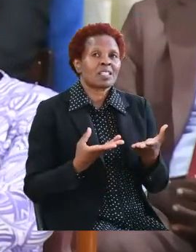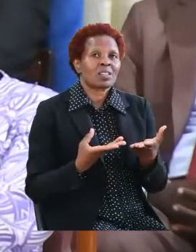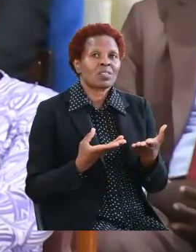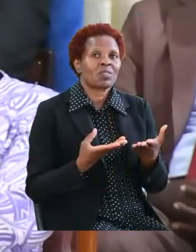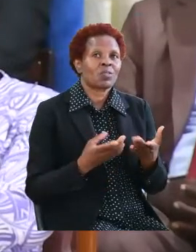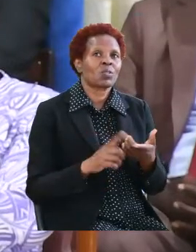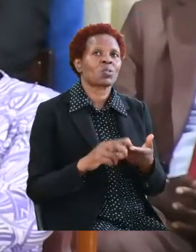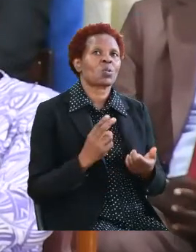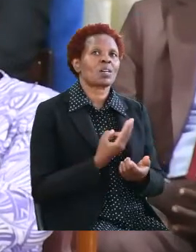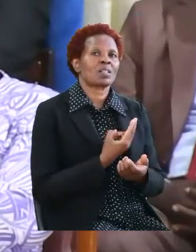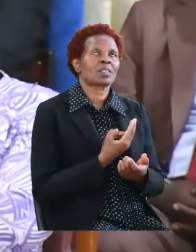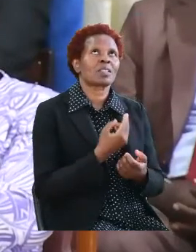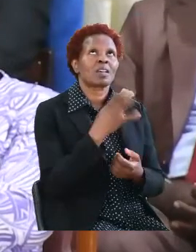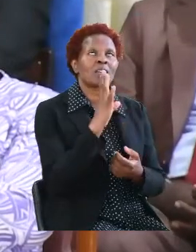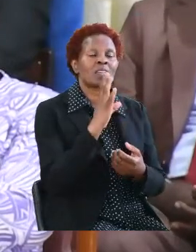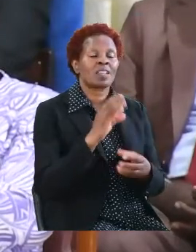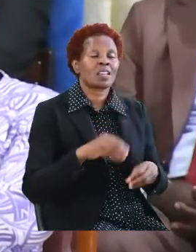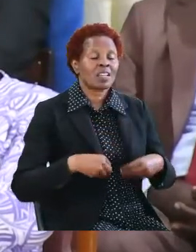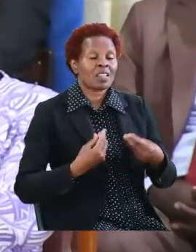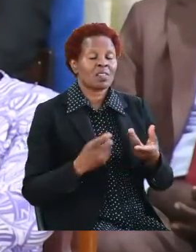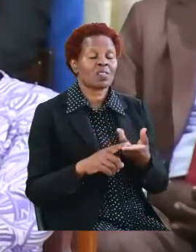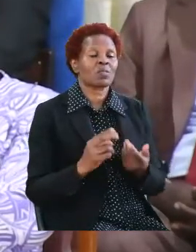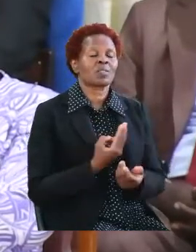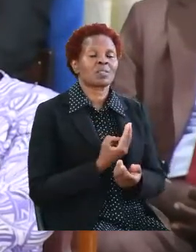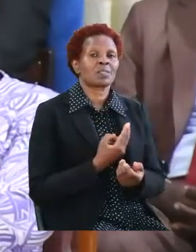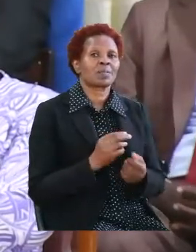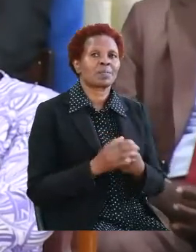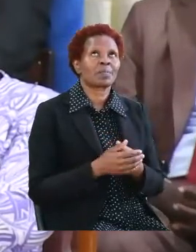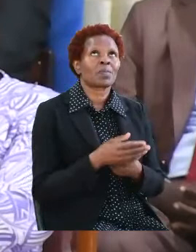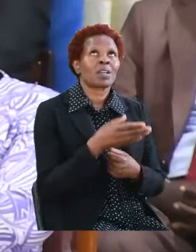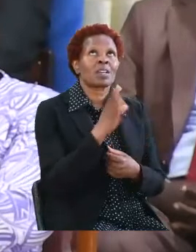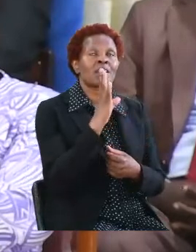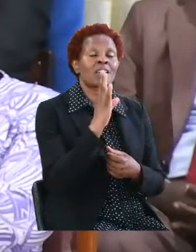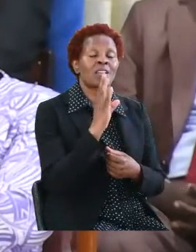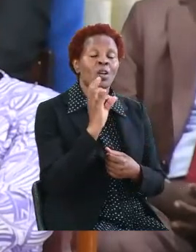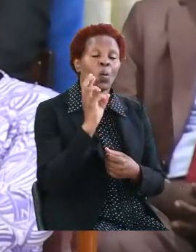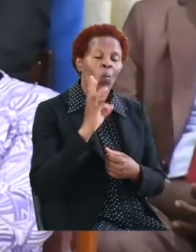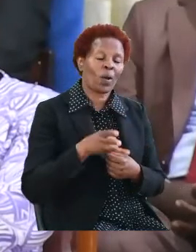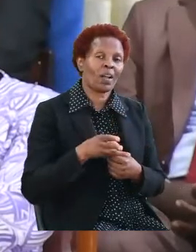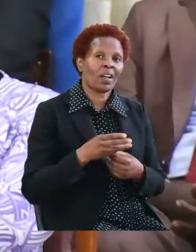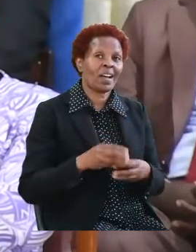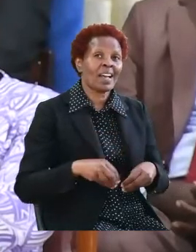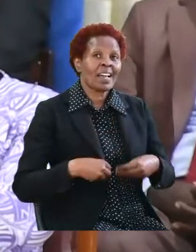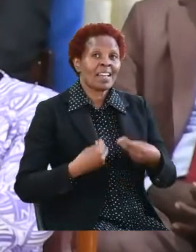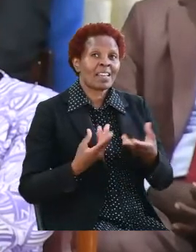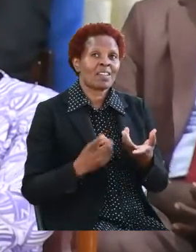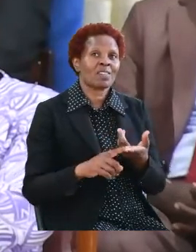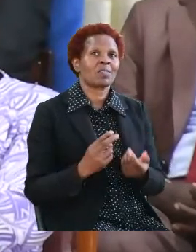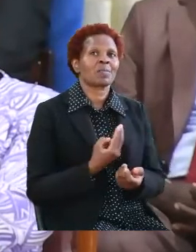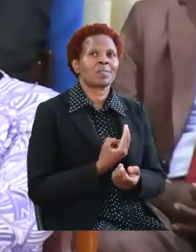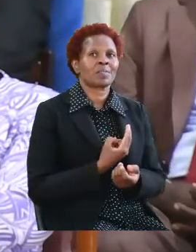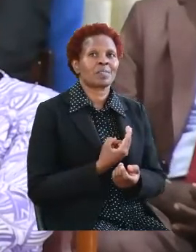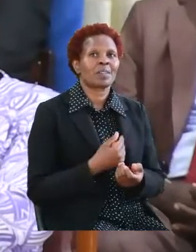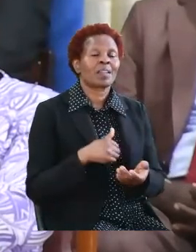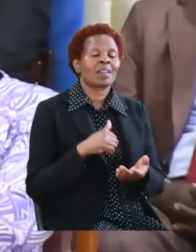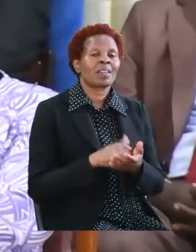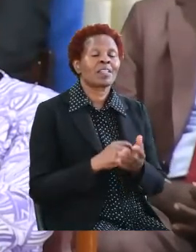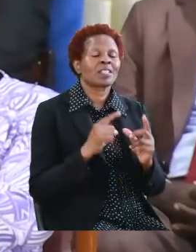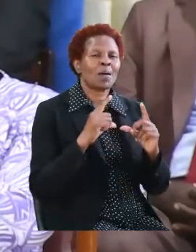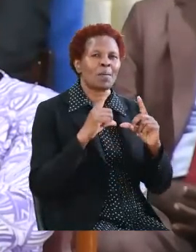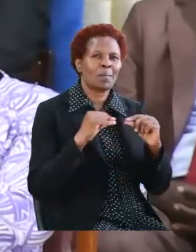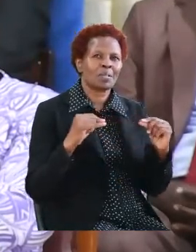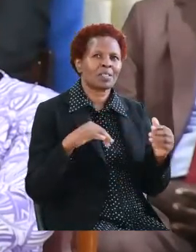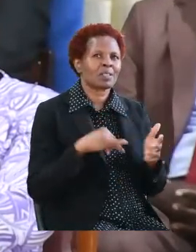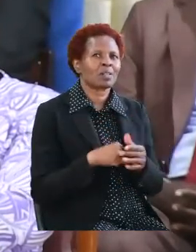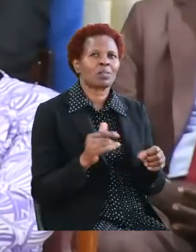God will provide. Bwana asifiwe sana. God will provide. This is a message that many